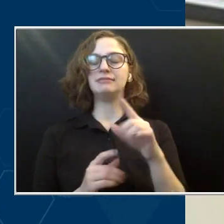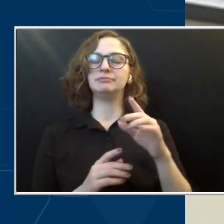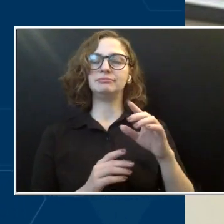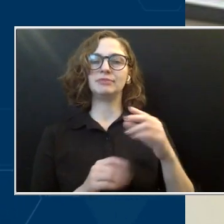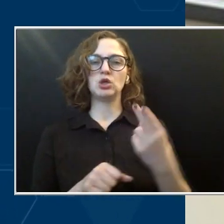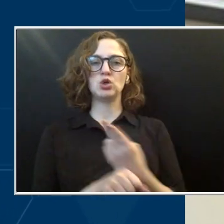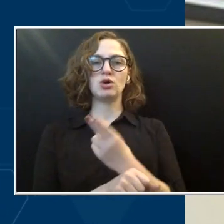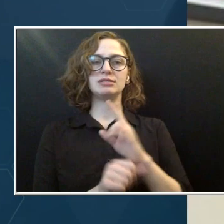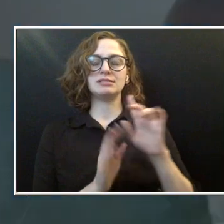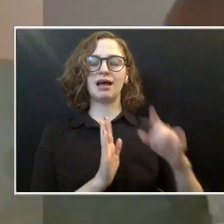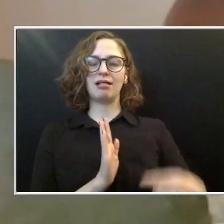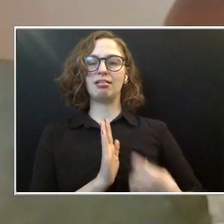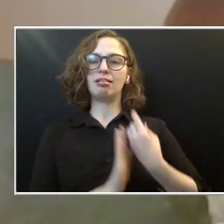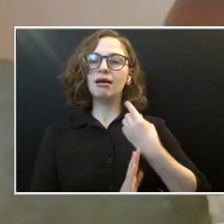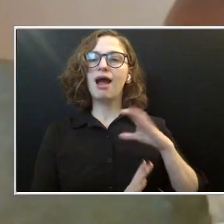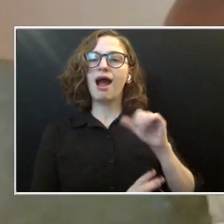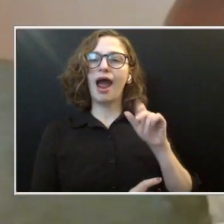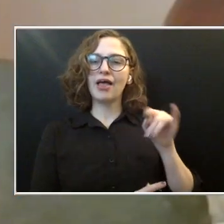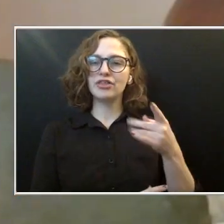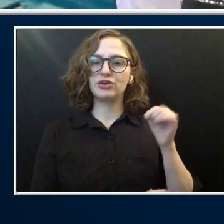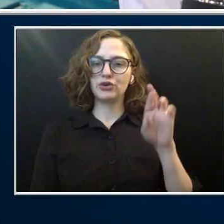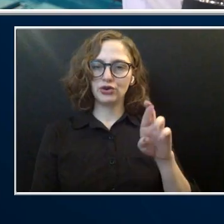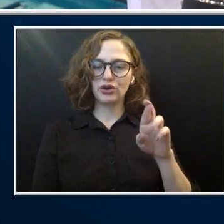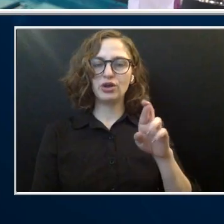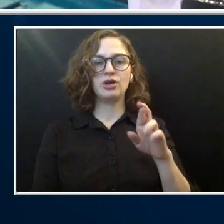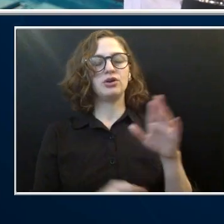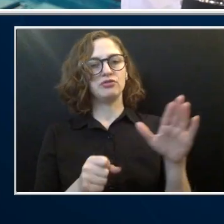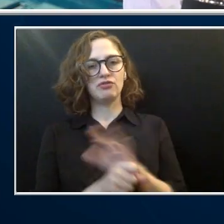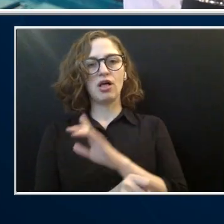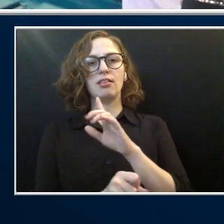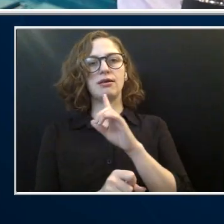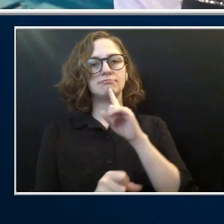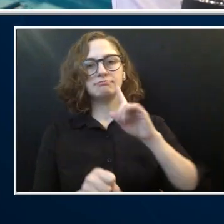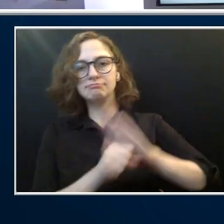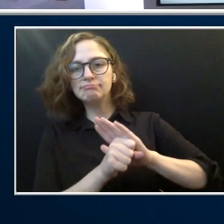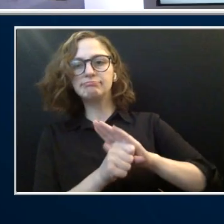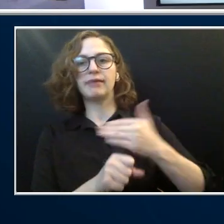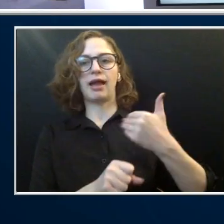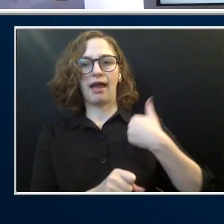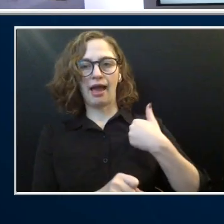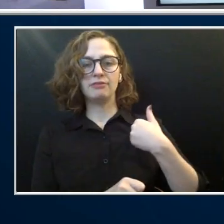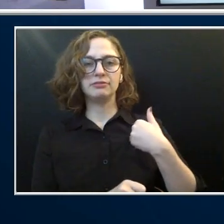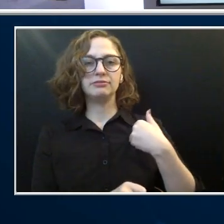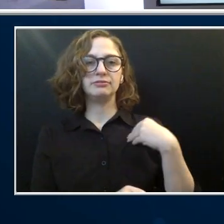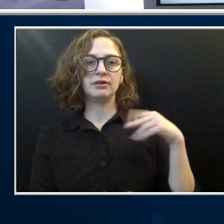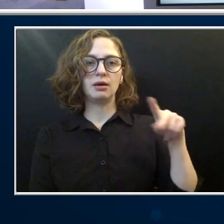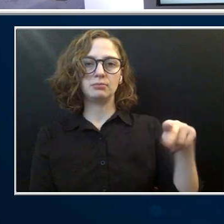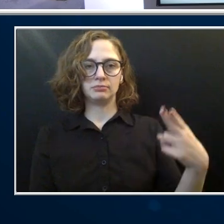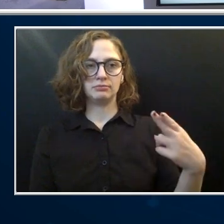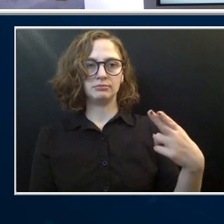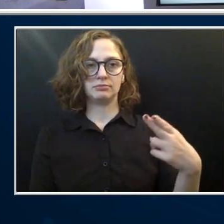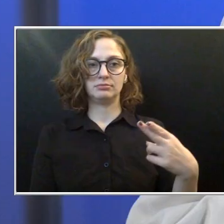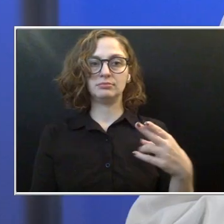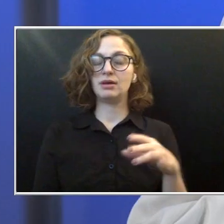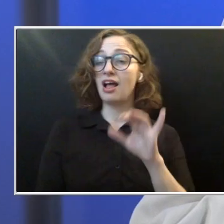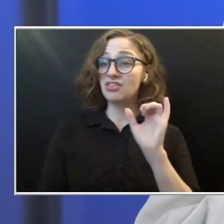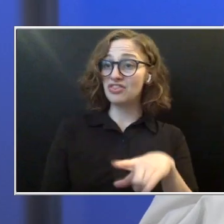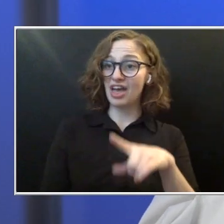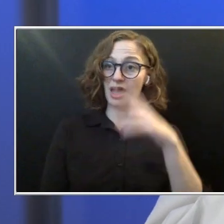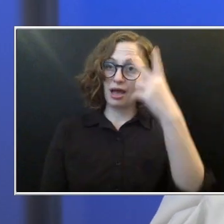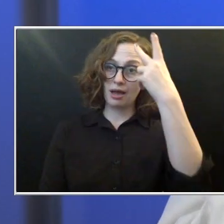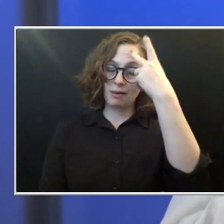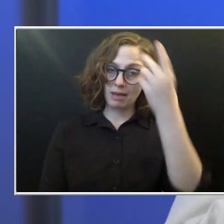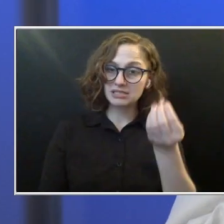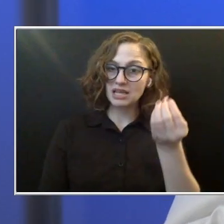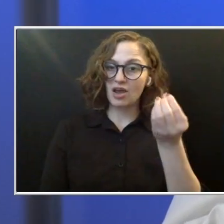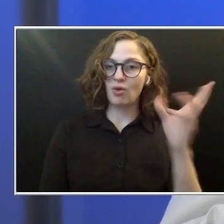pulmonary arterial hypertension. And I think it's worth calling out real quick that passing out, or we call it syncope, is one of